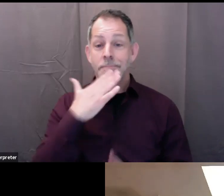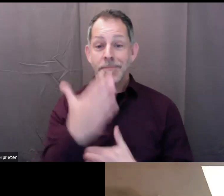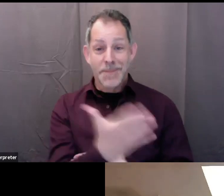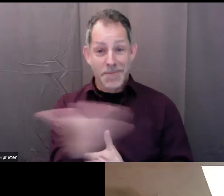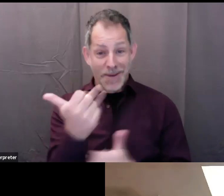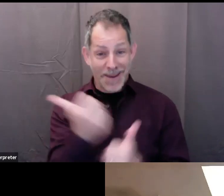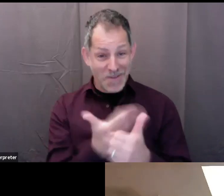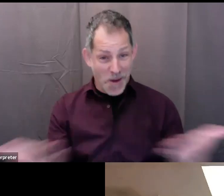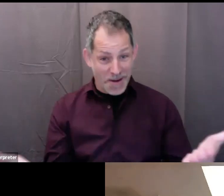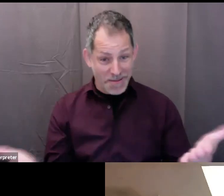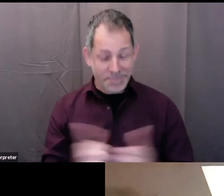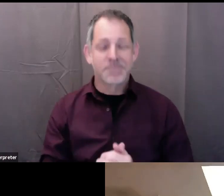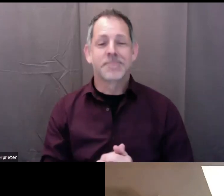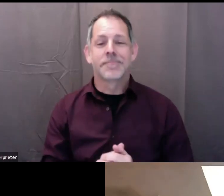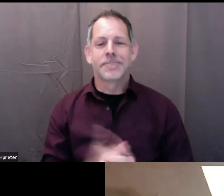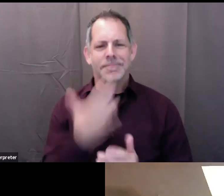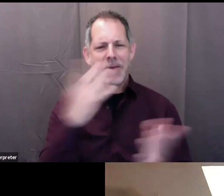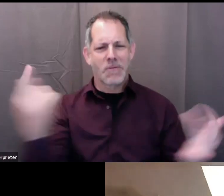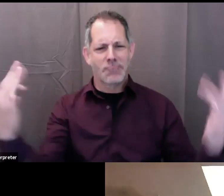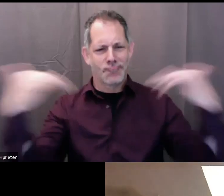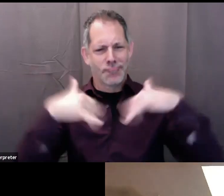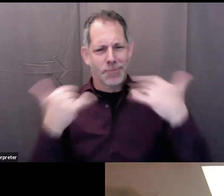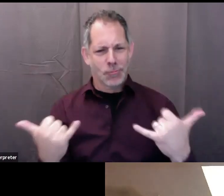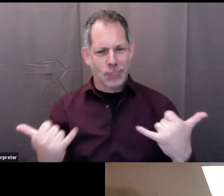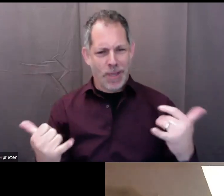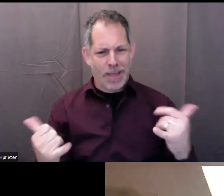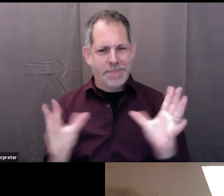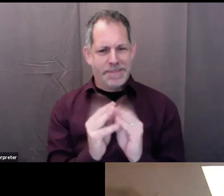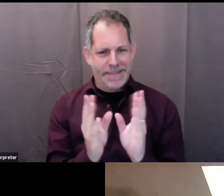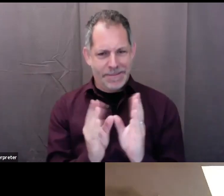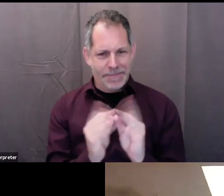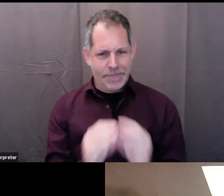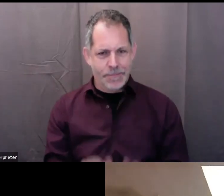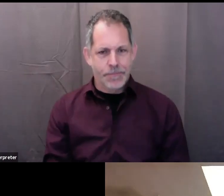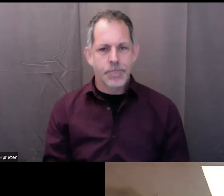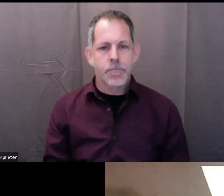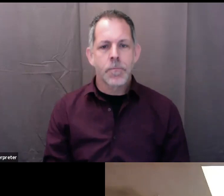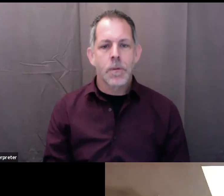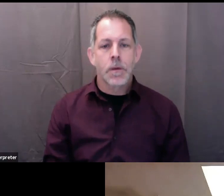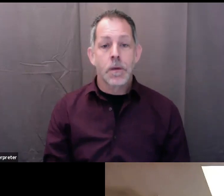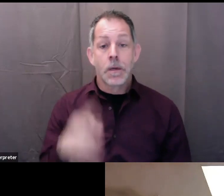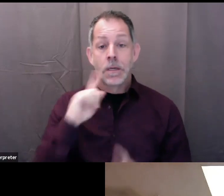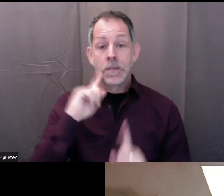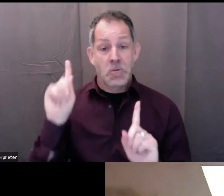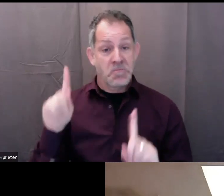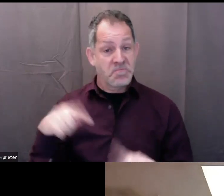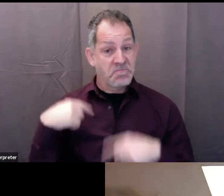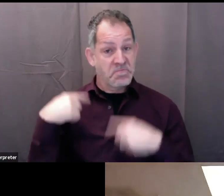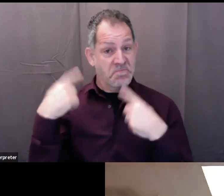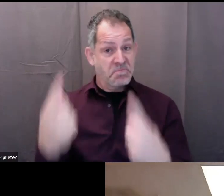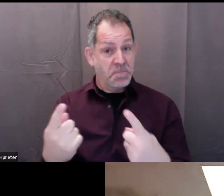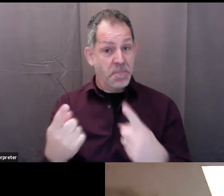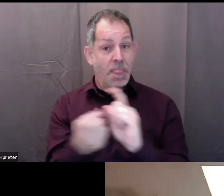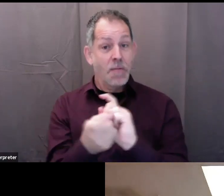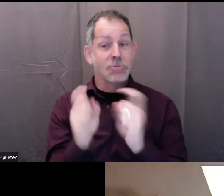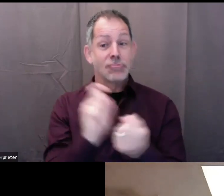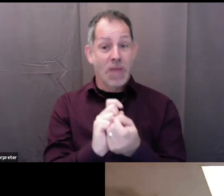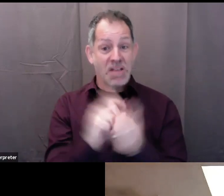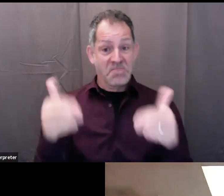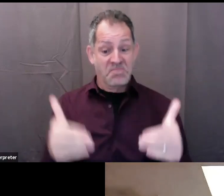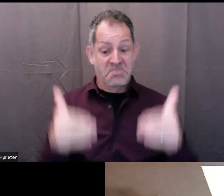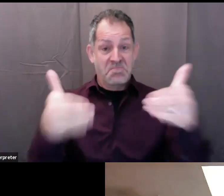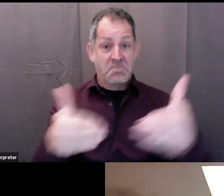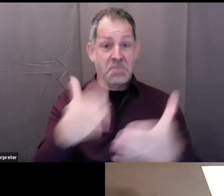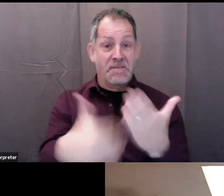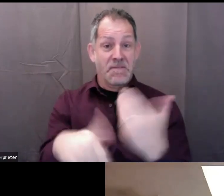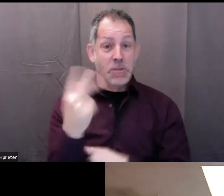Today marks the 21st day since we were allowed to transition into phase 2, the governor's Safe Start Washington effort. So